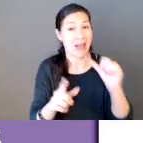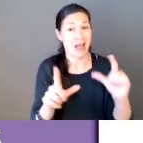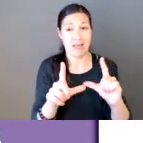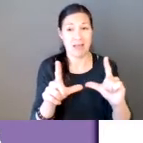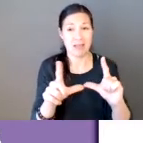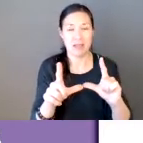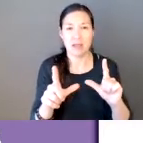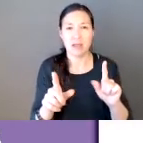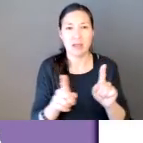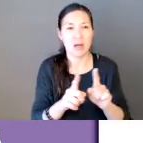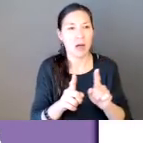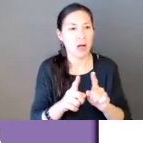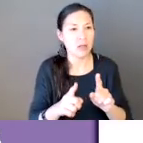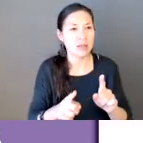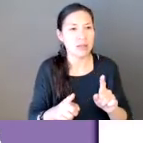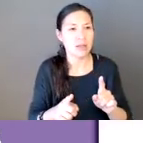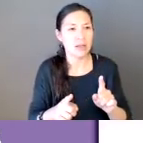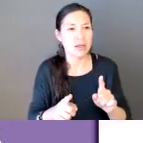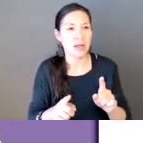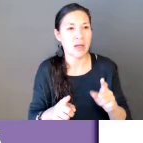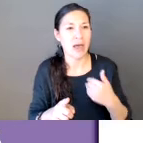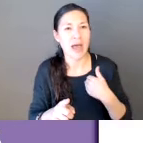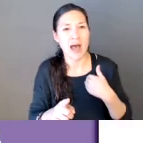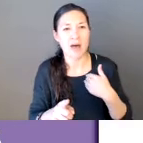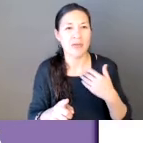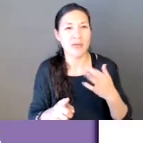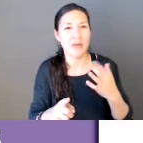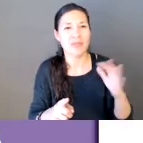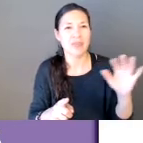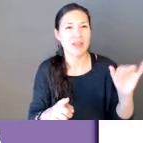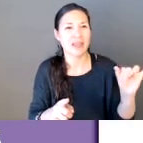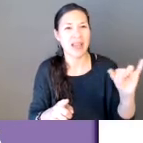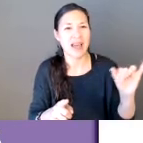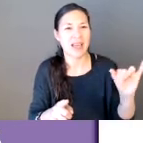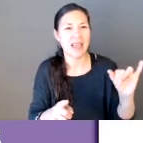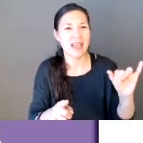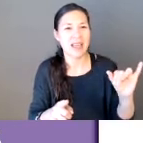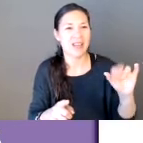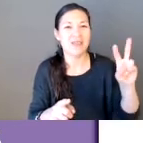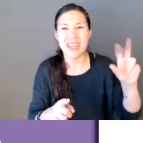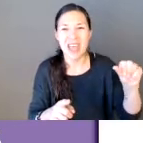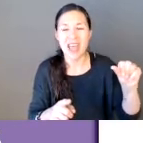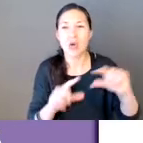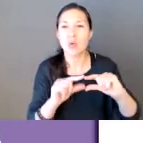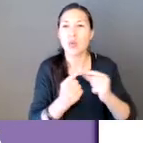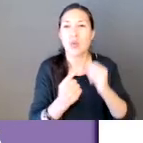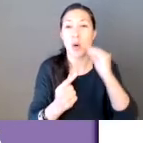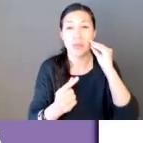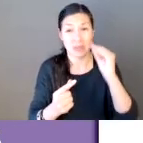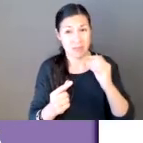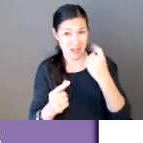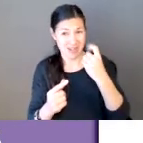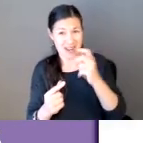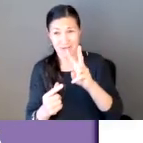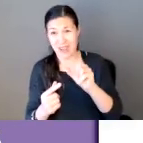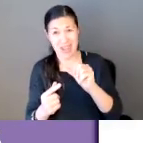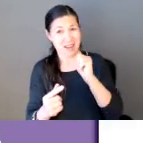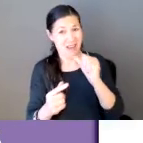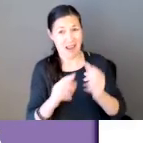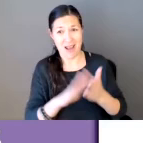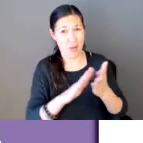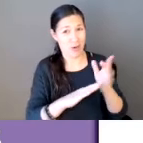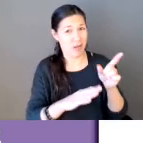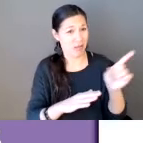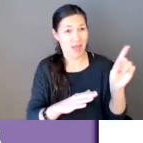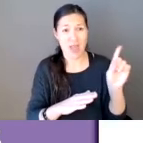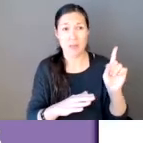called maybe VA group homes that are not operated or licensed by the VA. and unfortunately fall under us. Assisted